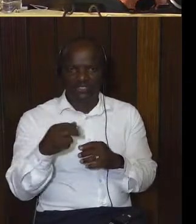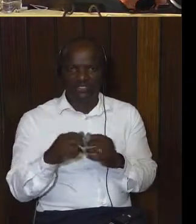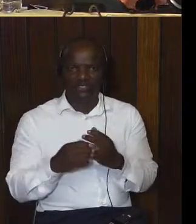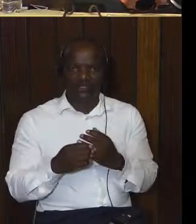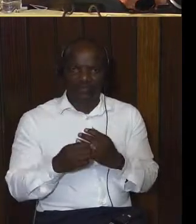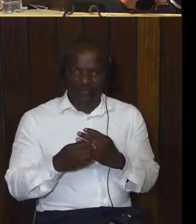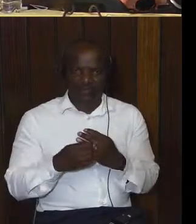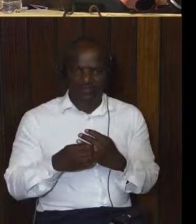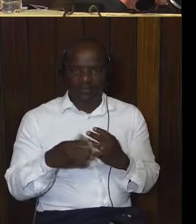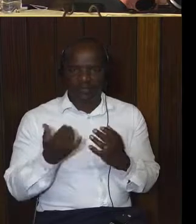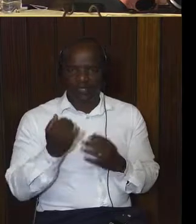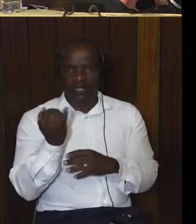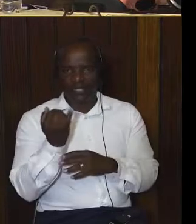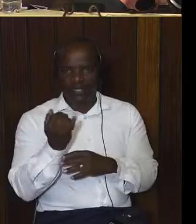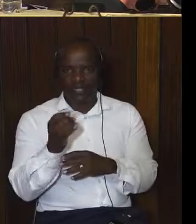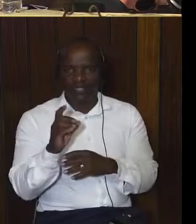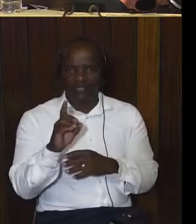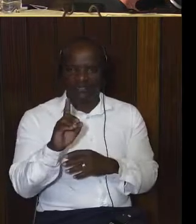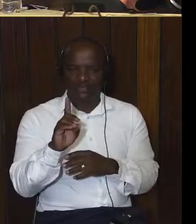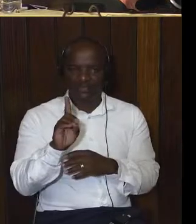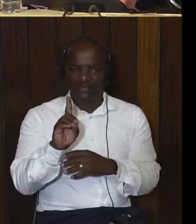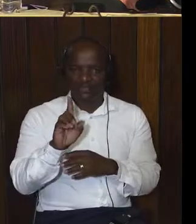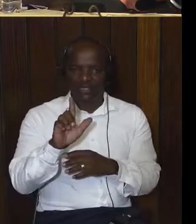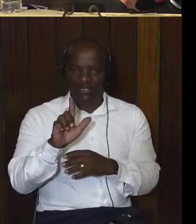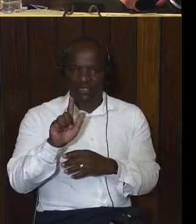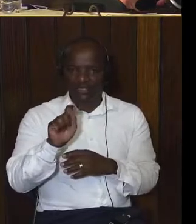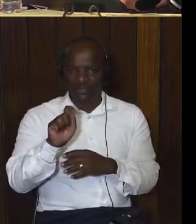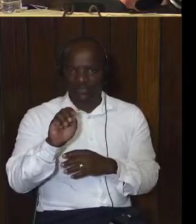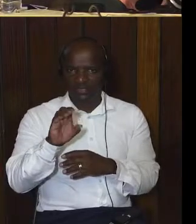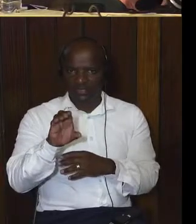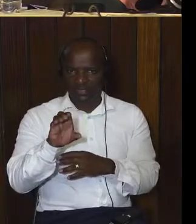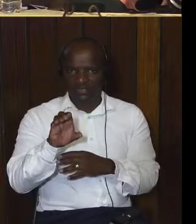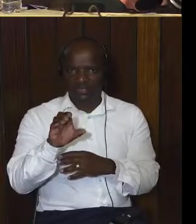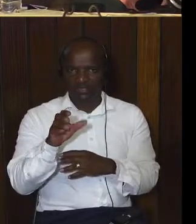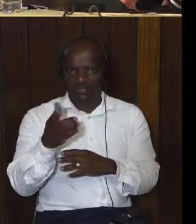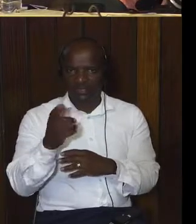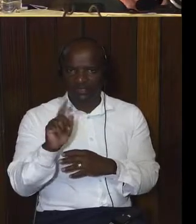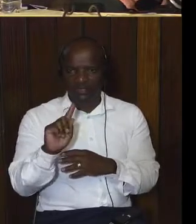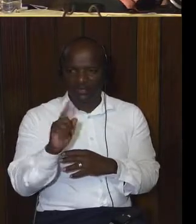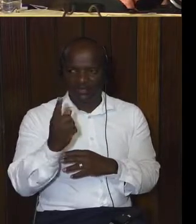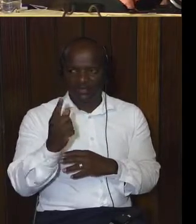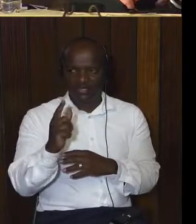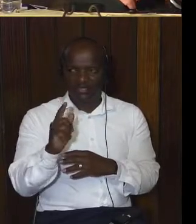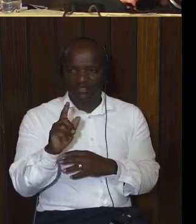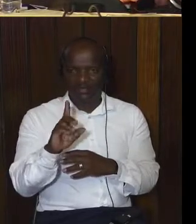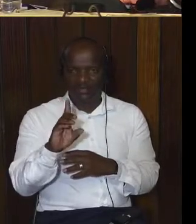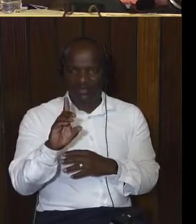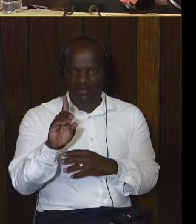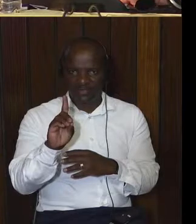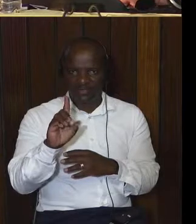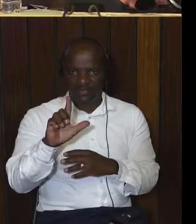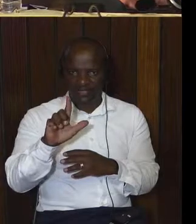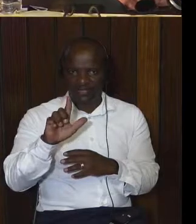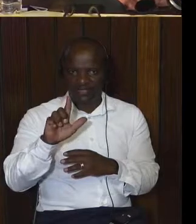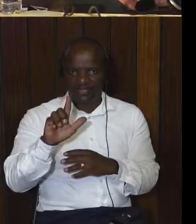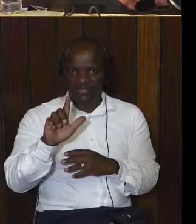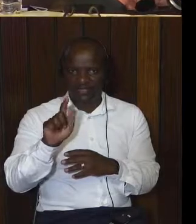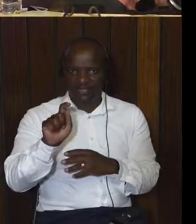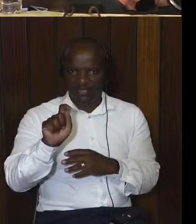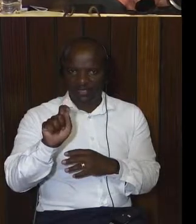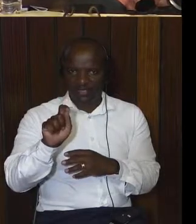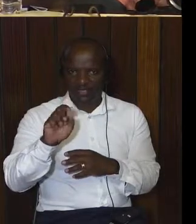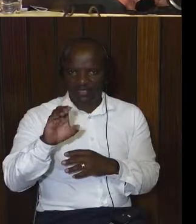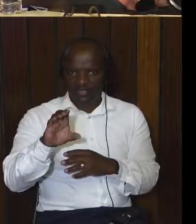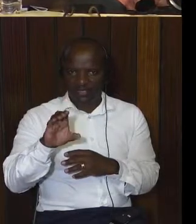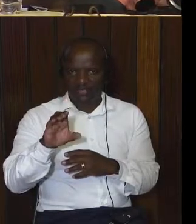and elements like DLTCs. So if I may just deal with the DLTC first. Member Ledwaba raised the